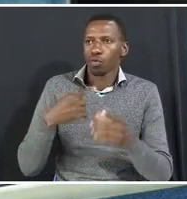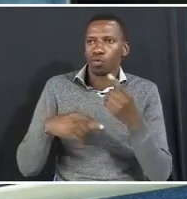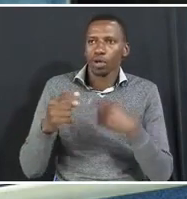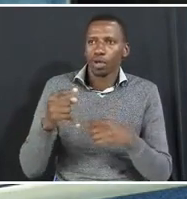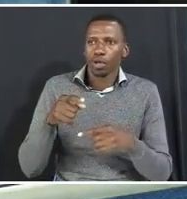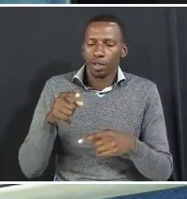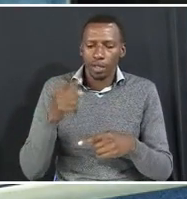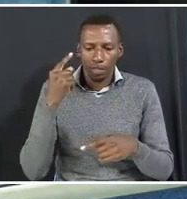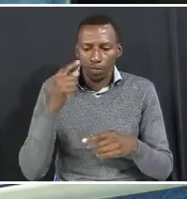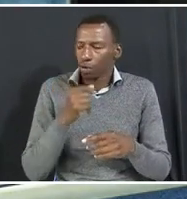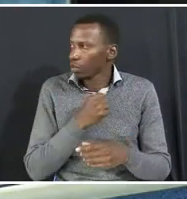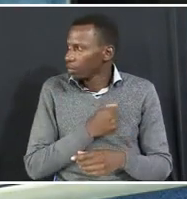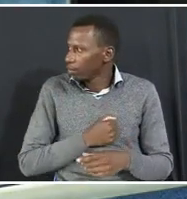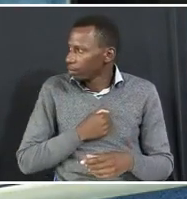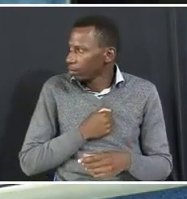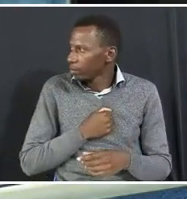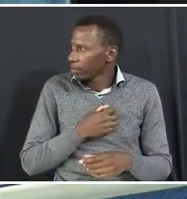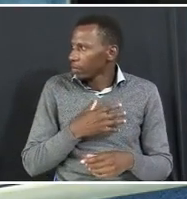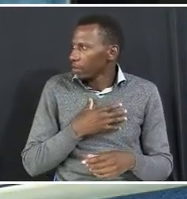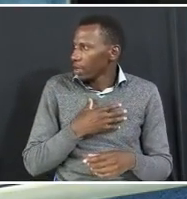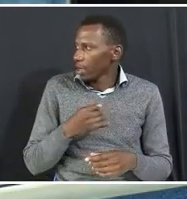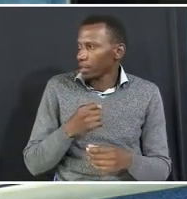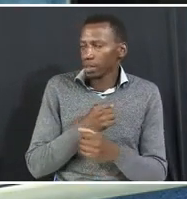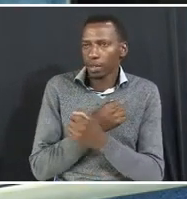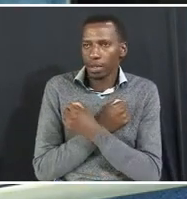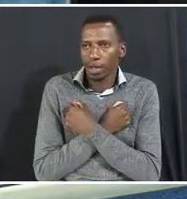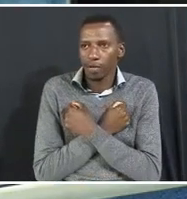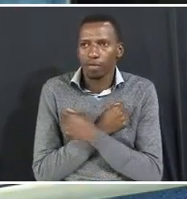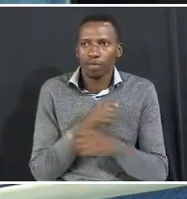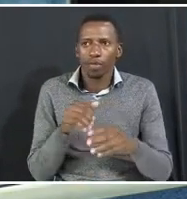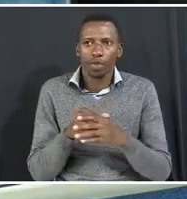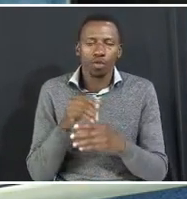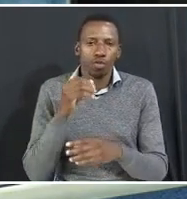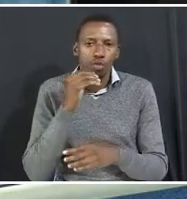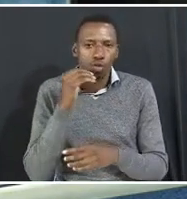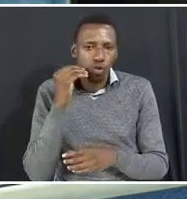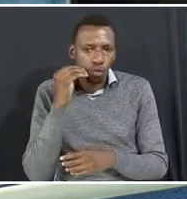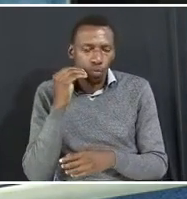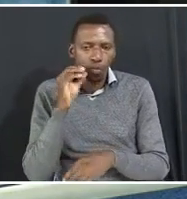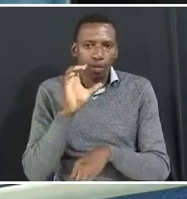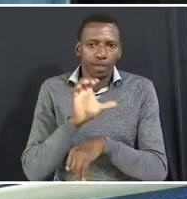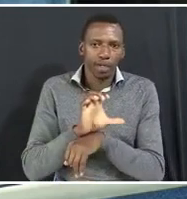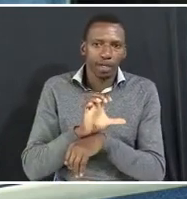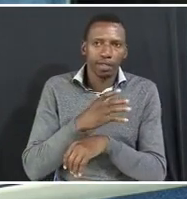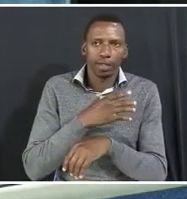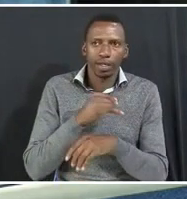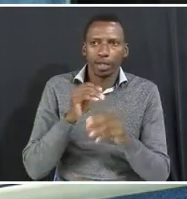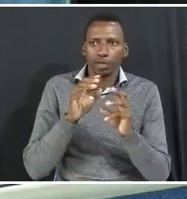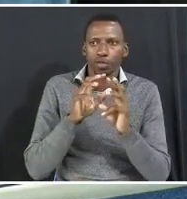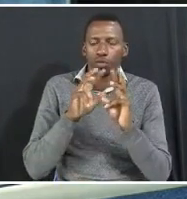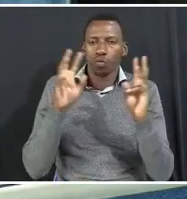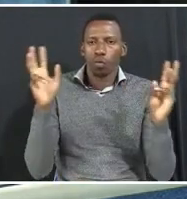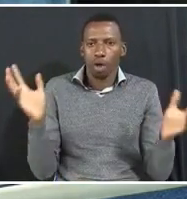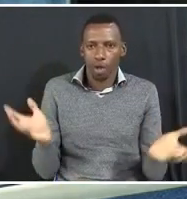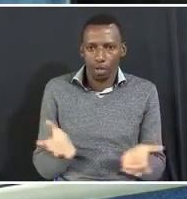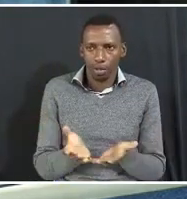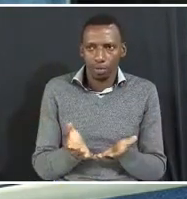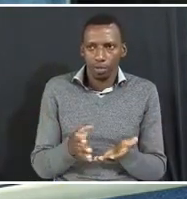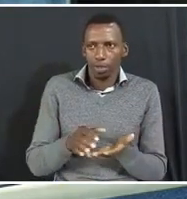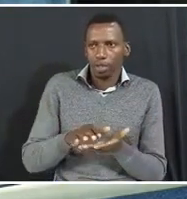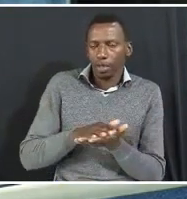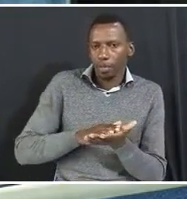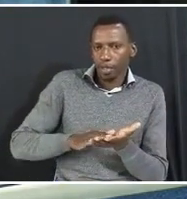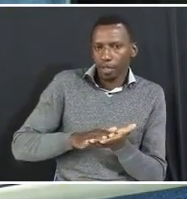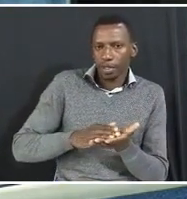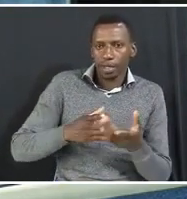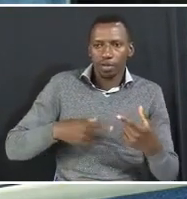like community service, and love in the home, the church, and the world. And we basically are